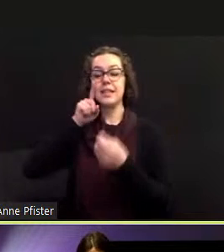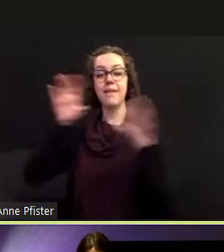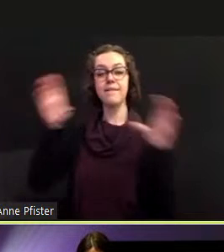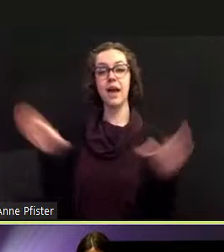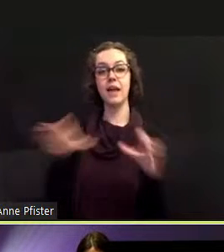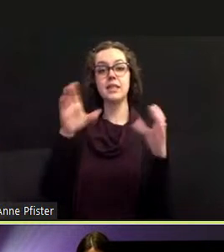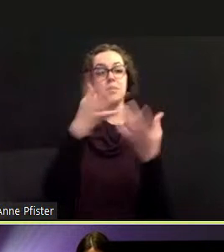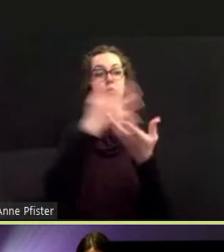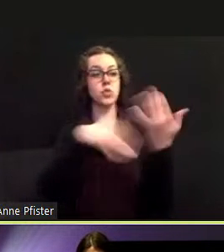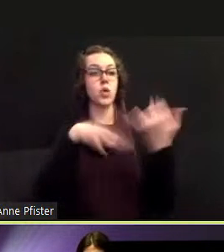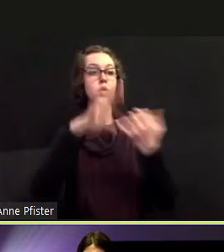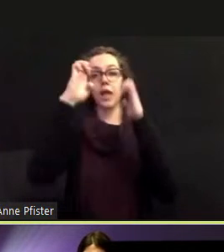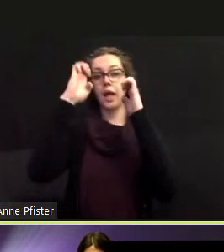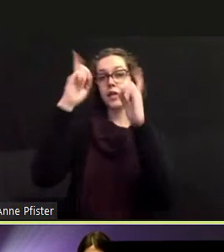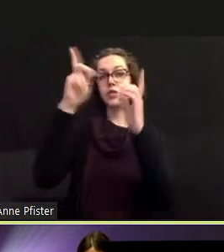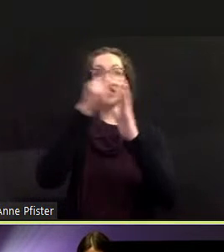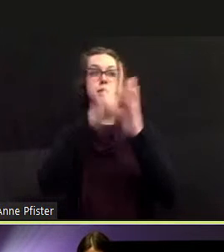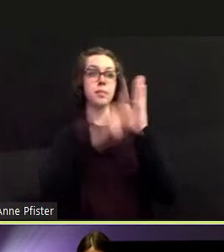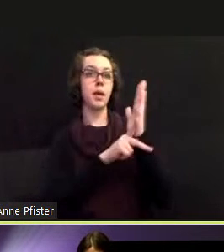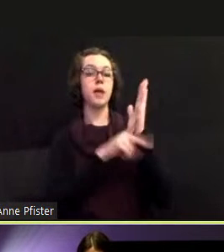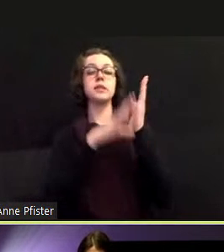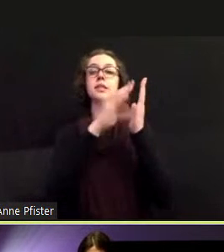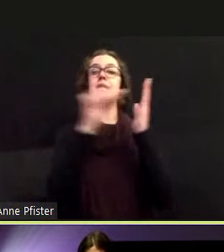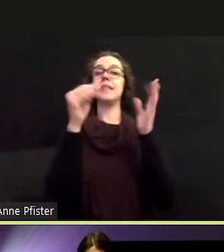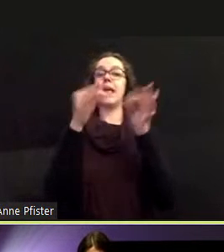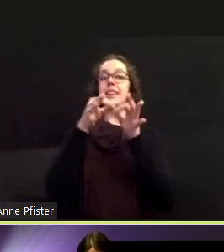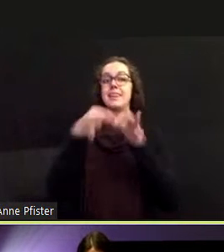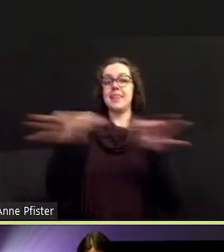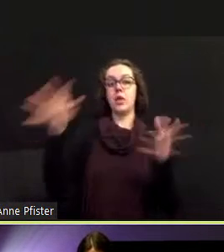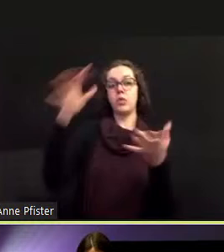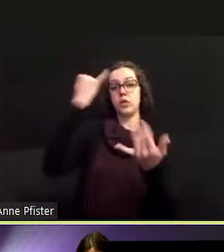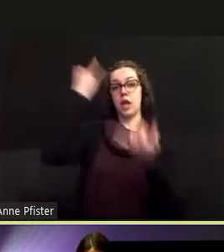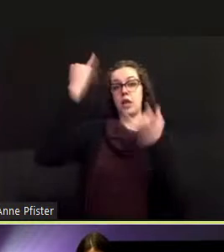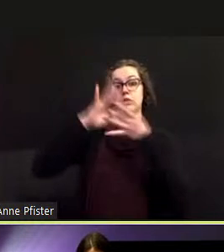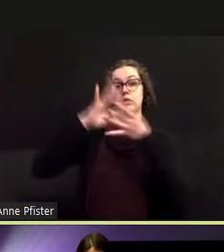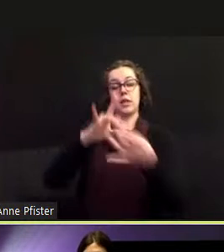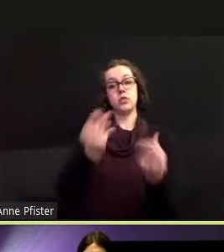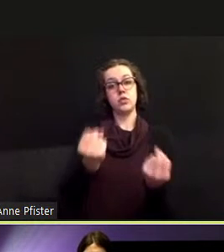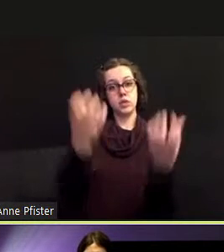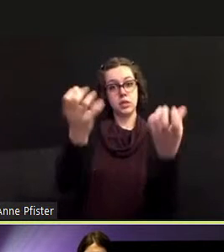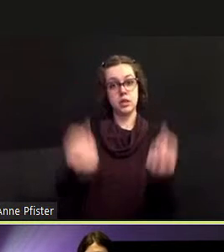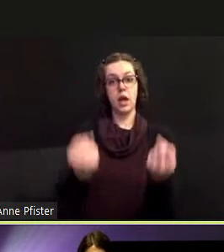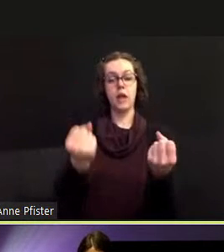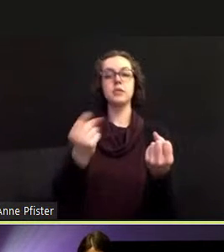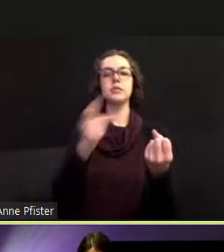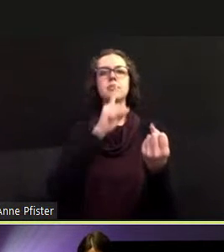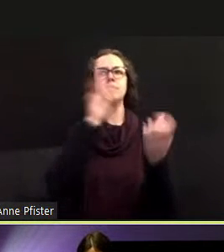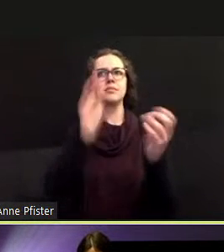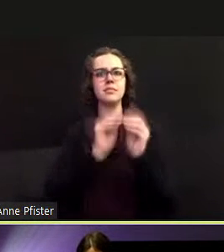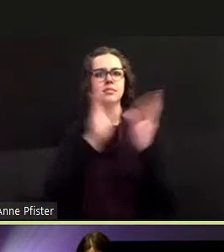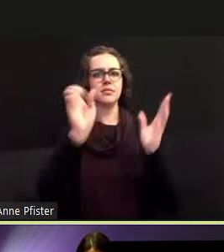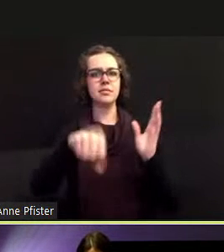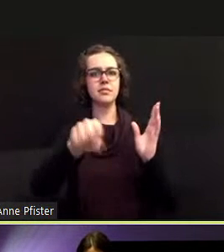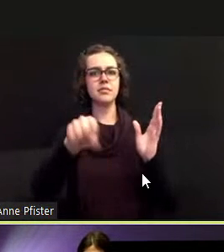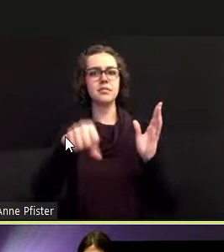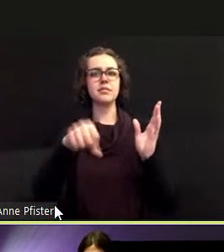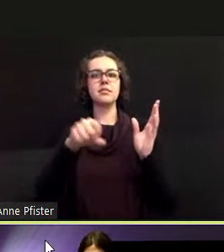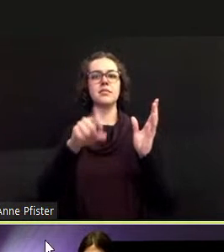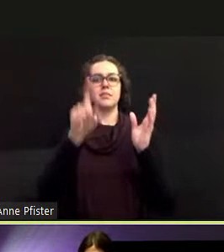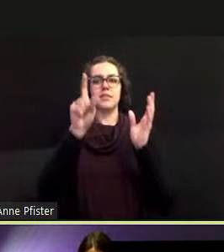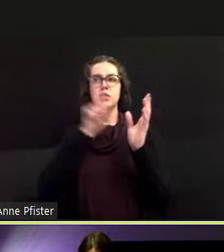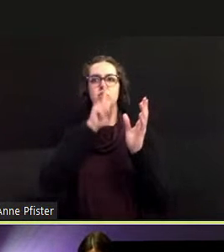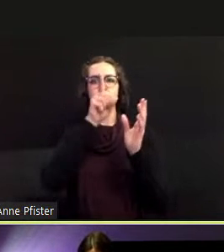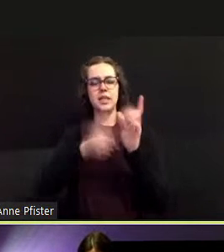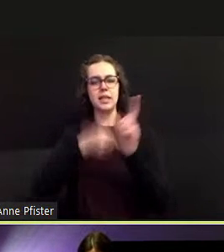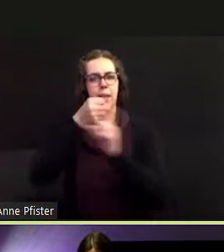and educational policies, and broader public's language ideologies about sign languages make it clear that such scholarship can be highly consequential for deaf people's